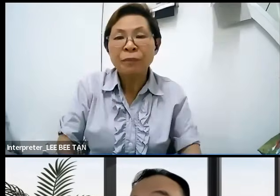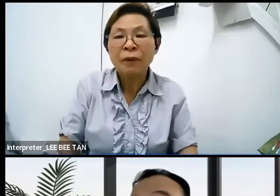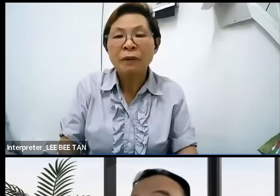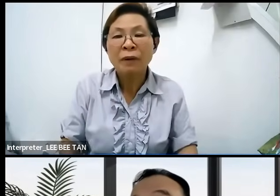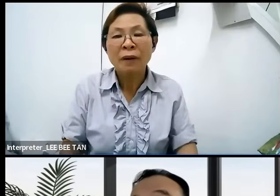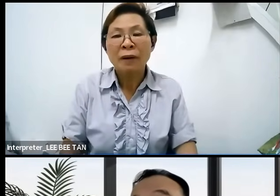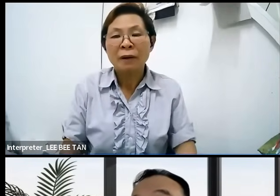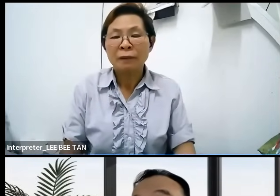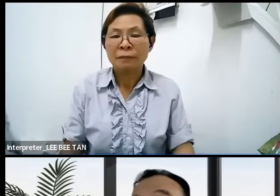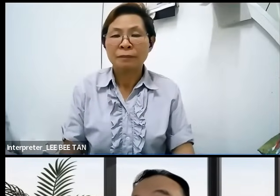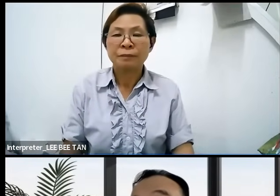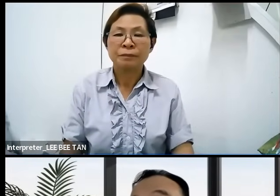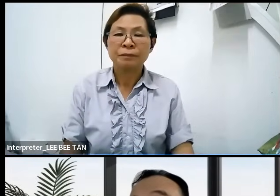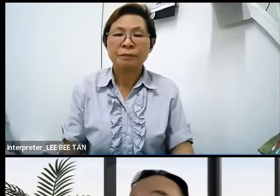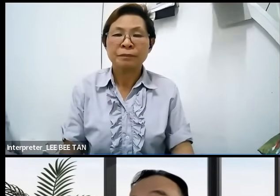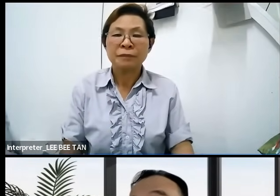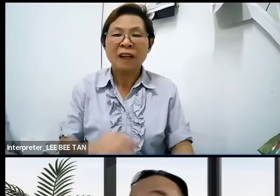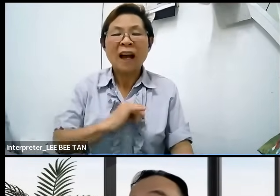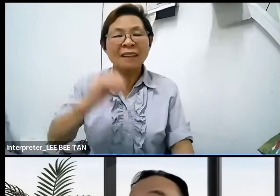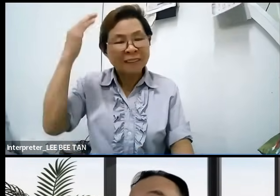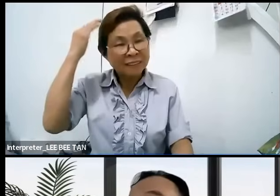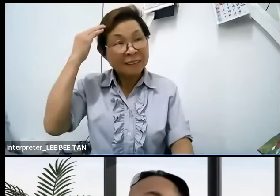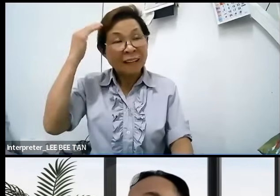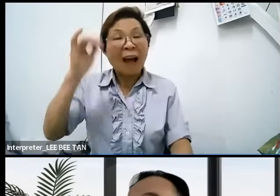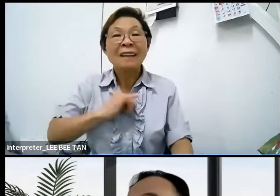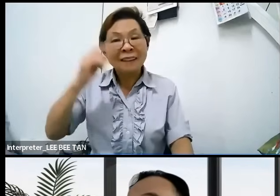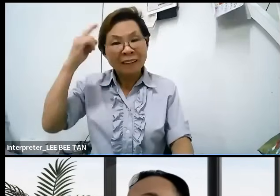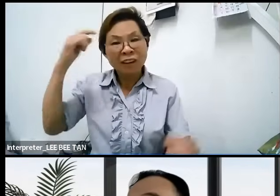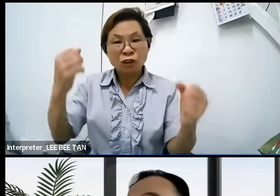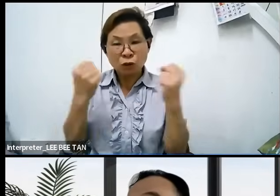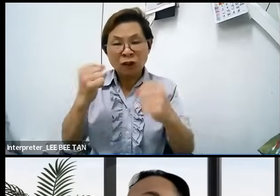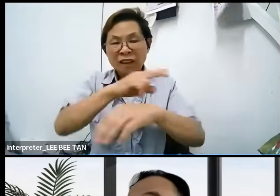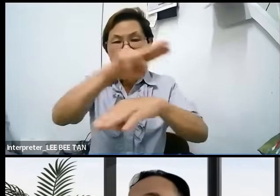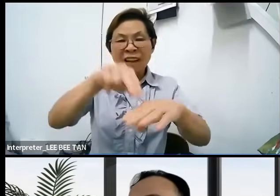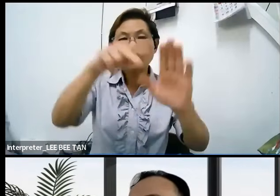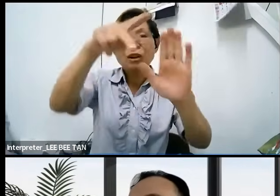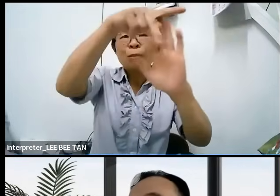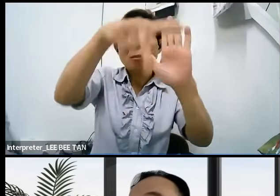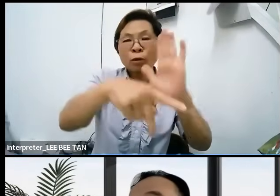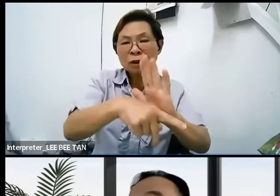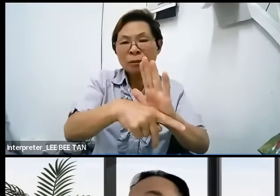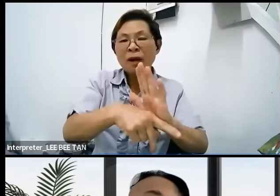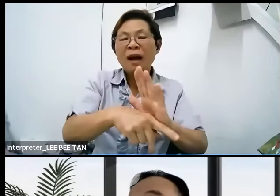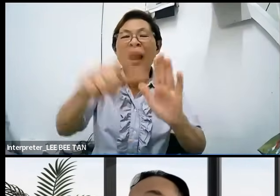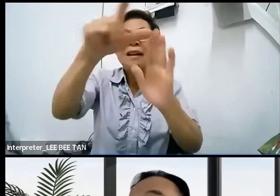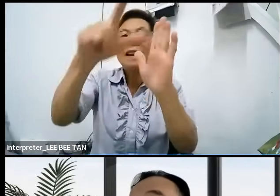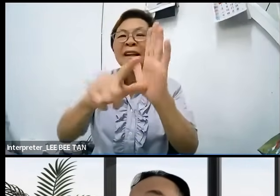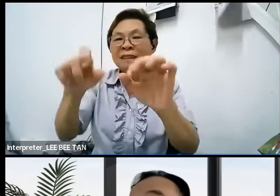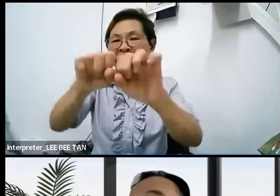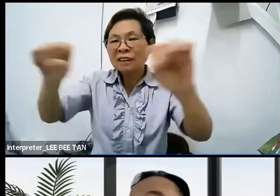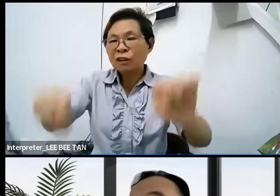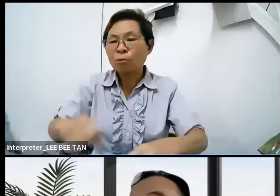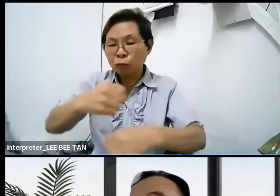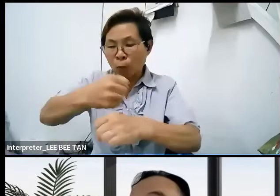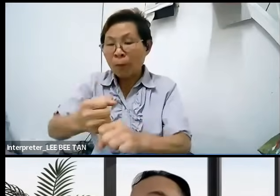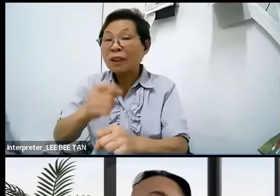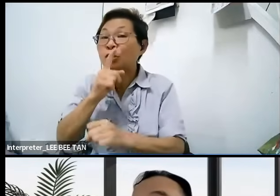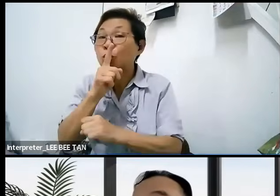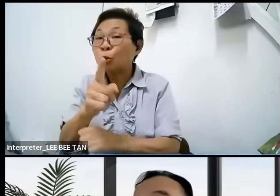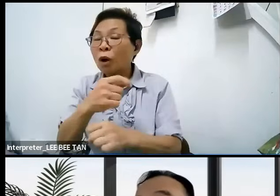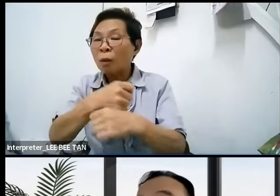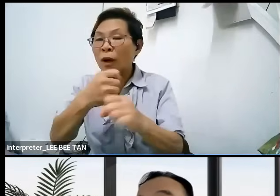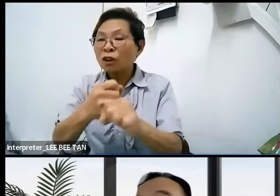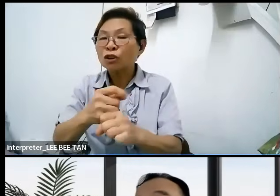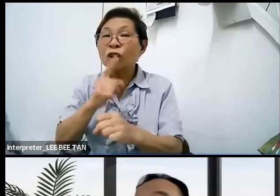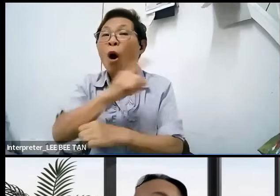Also, I think strengthening the national policies and legal systems to ensure that all persons